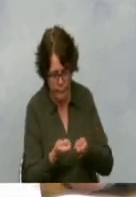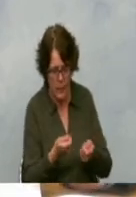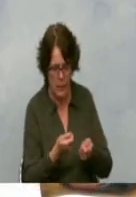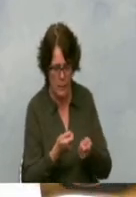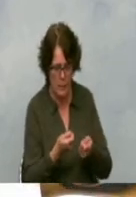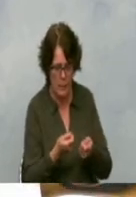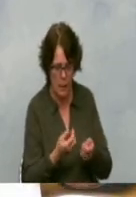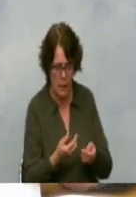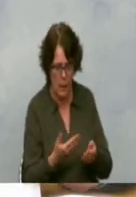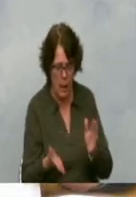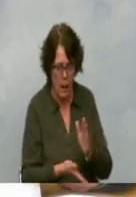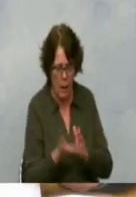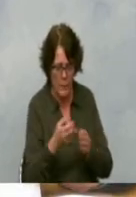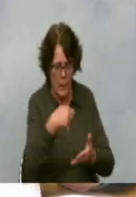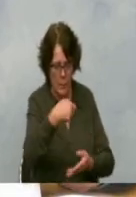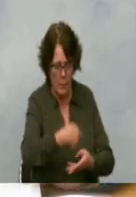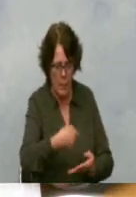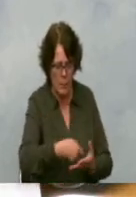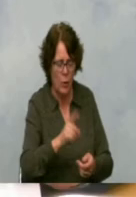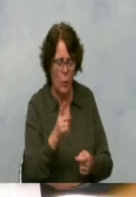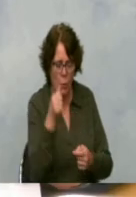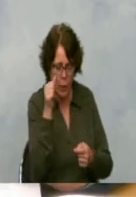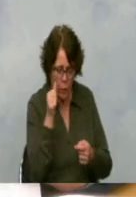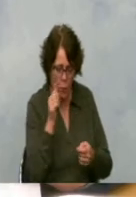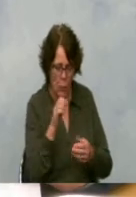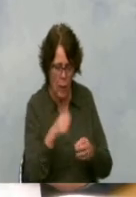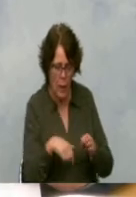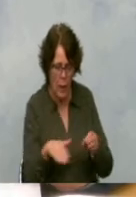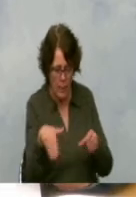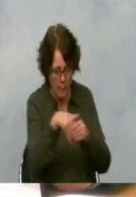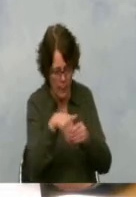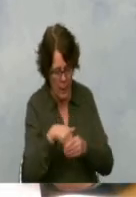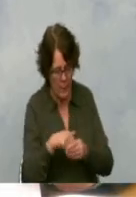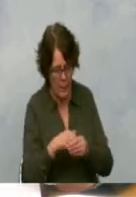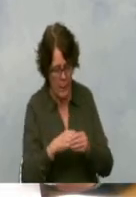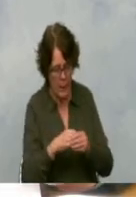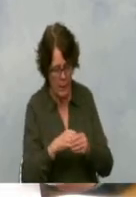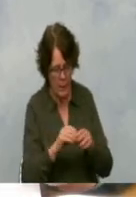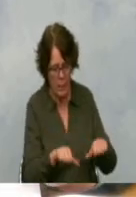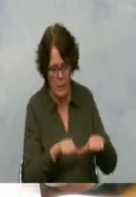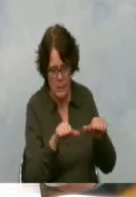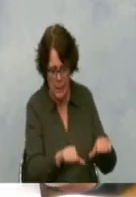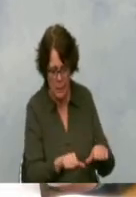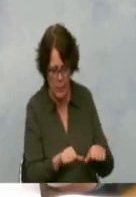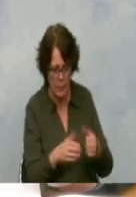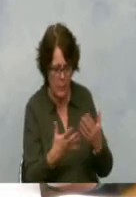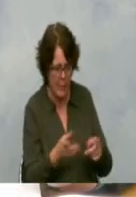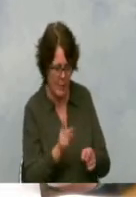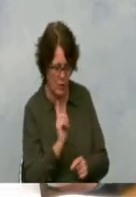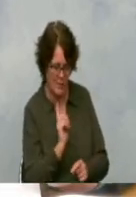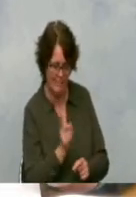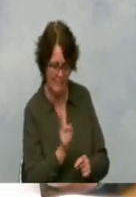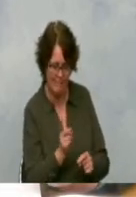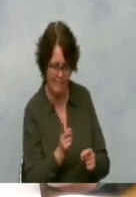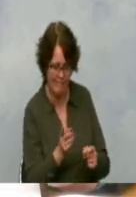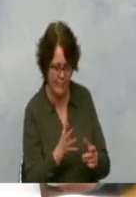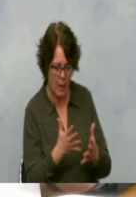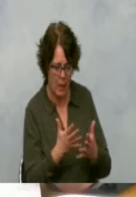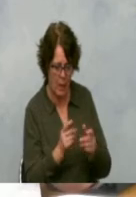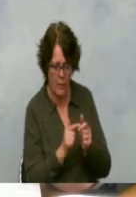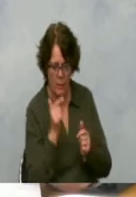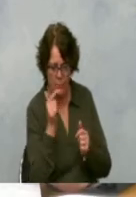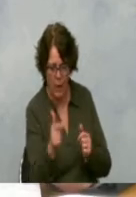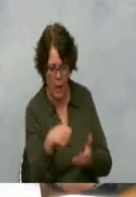we know and building in the settlement. A point I would make to you, that this is just indicative of the extent to which this budget's